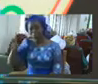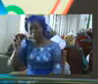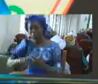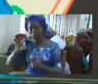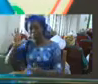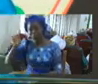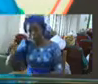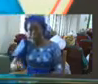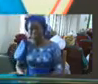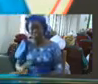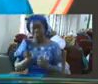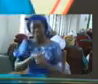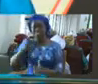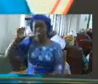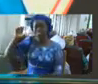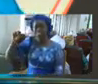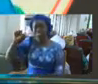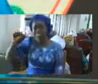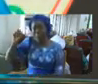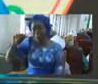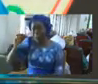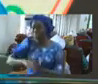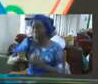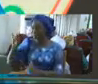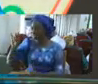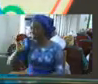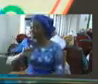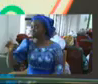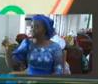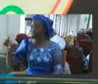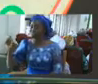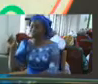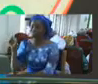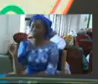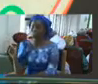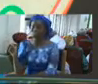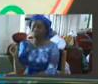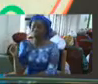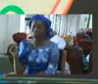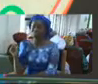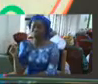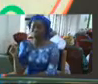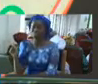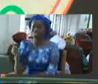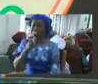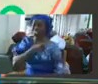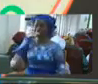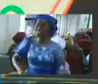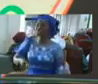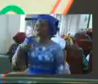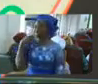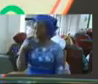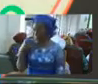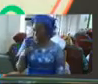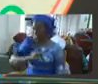Samuel 17, from verse 34 to 51. David said, A